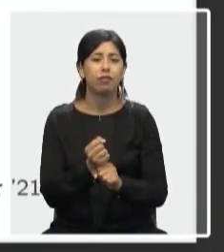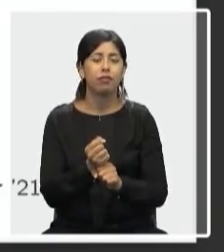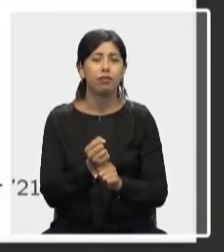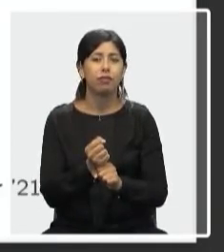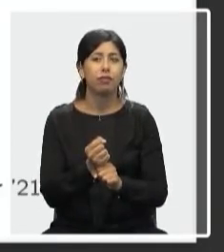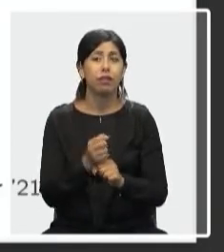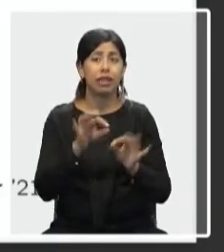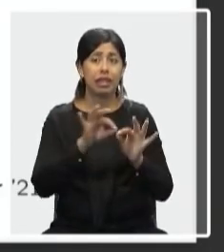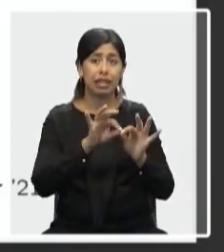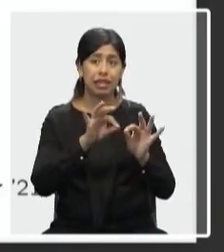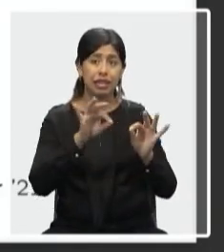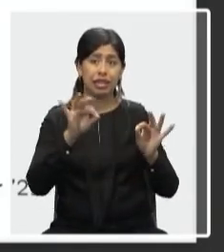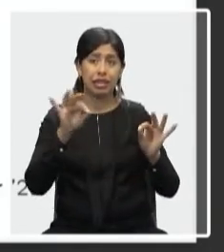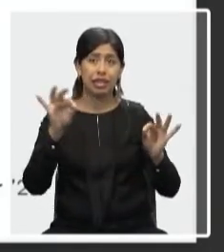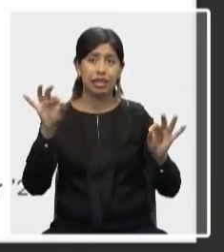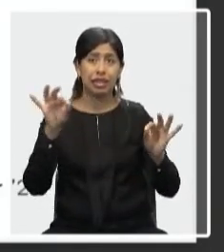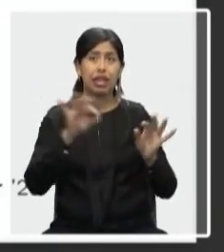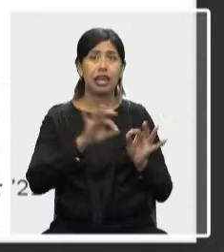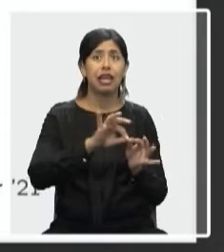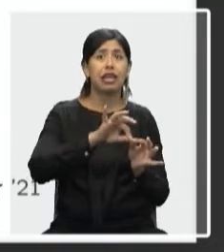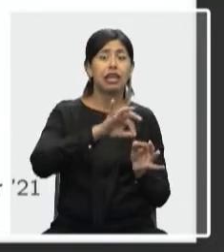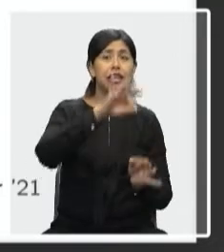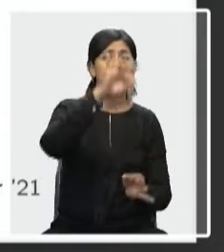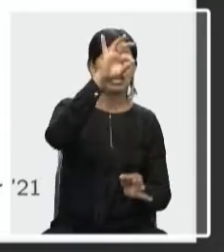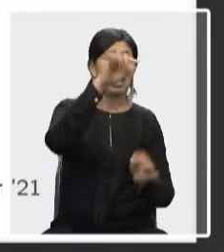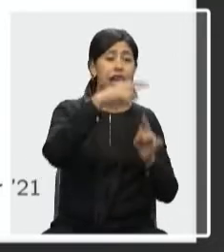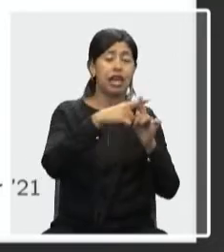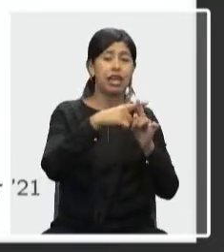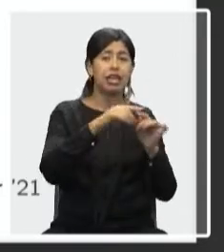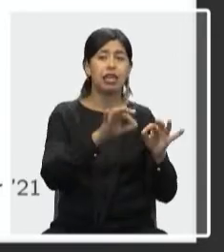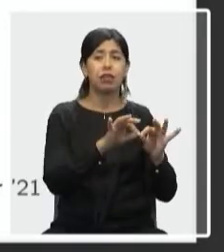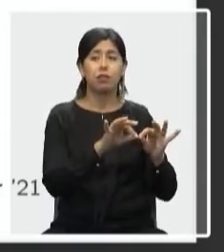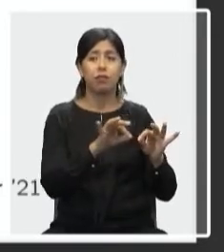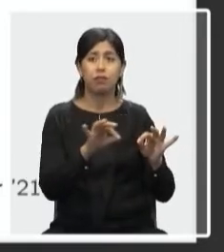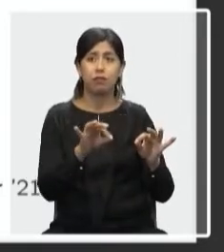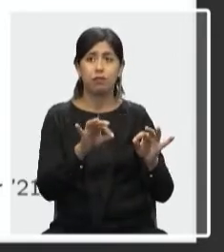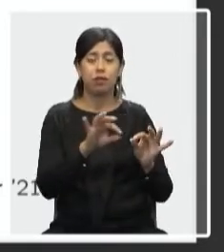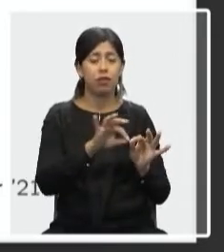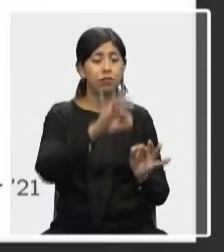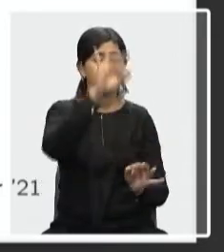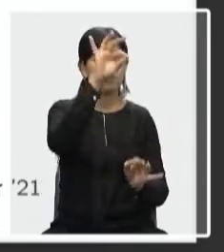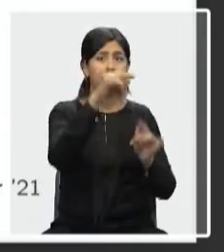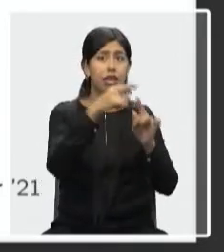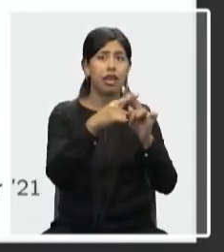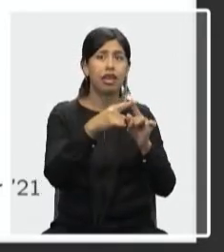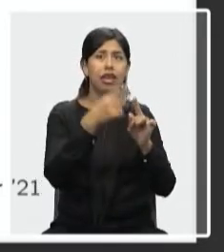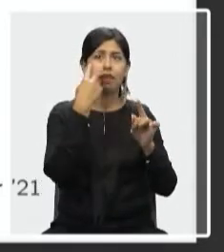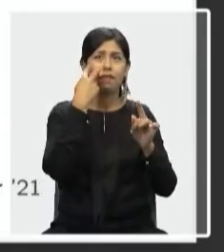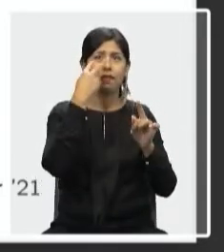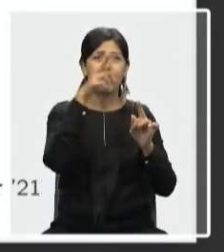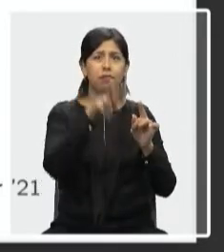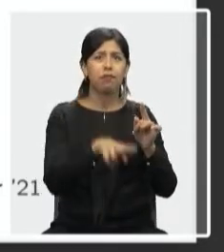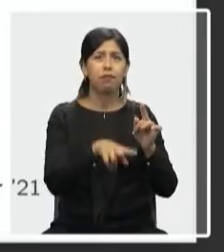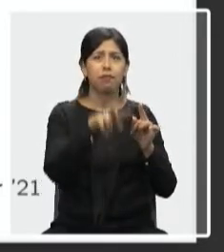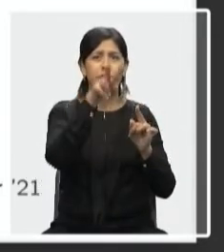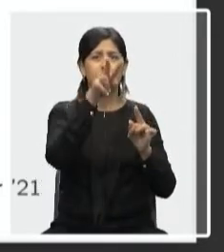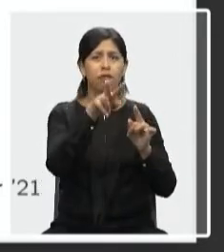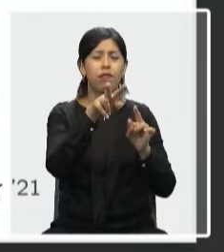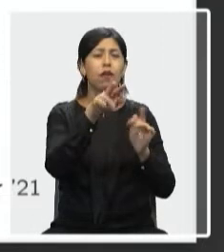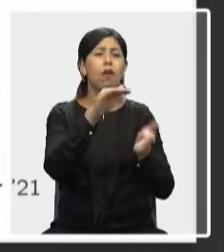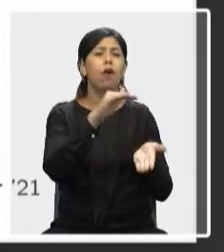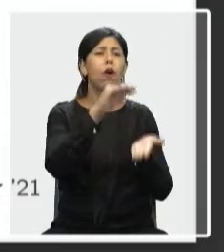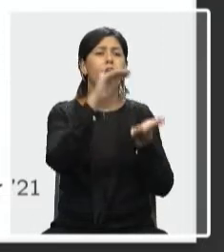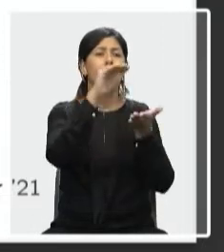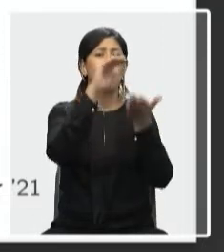give you a couple of examples to highlight why this is illuminating. So you can see on the top right here, oh, look, lots of computer scientists, computer